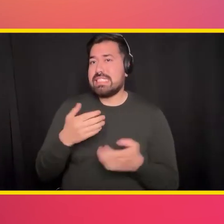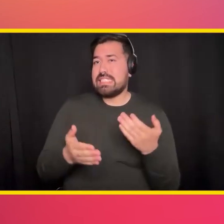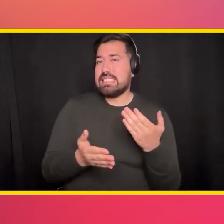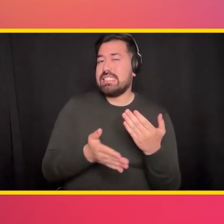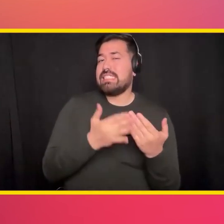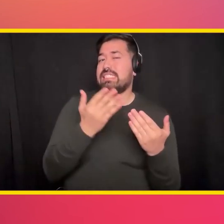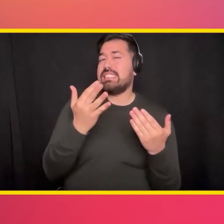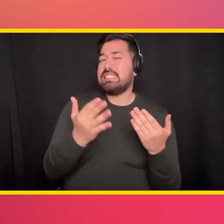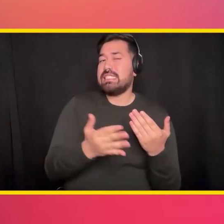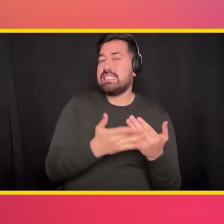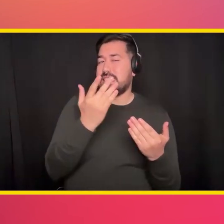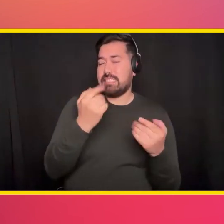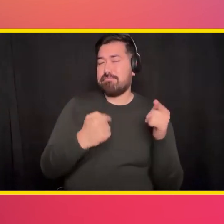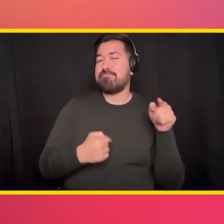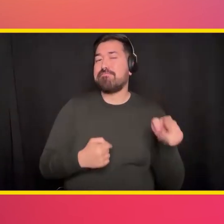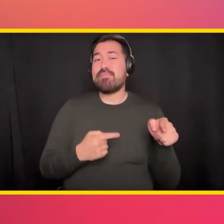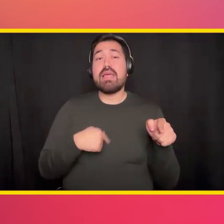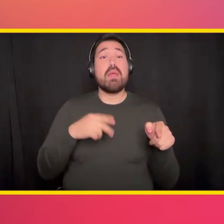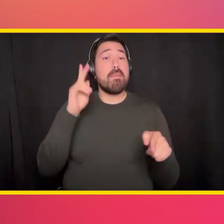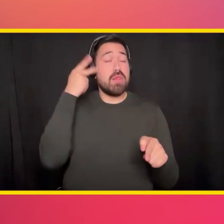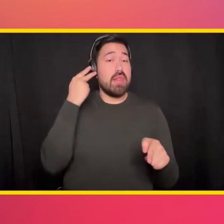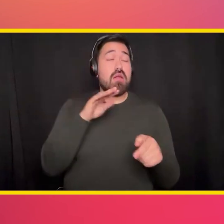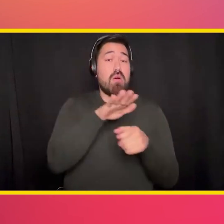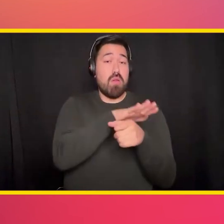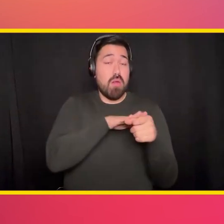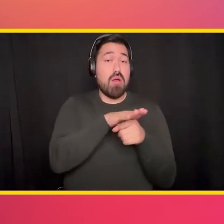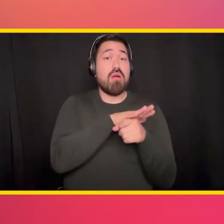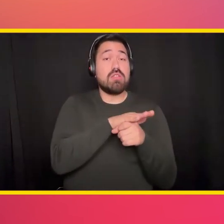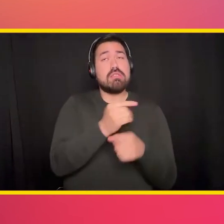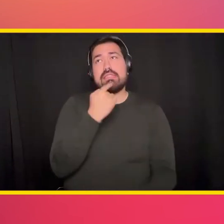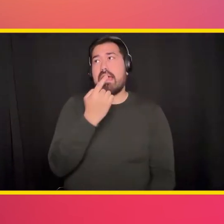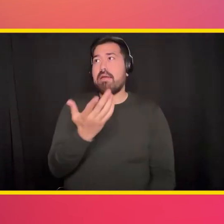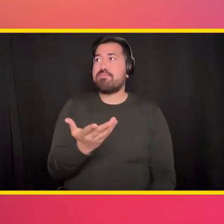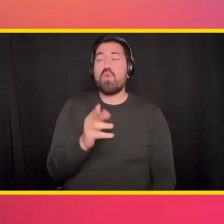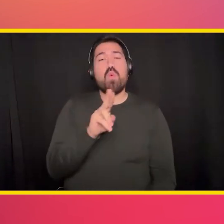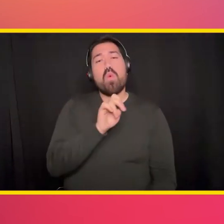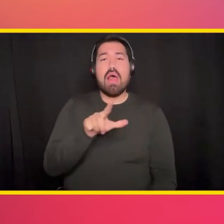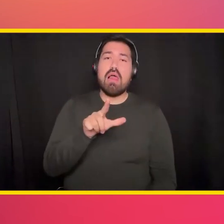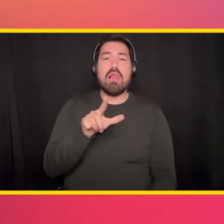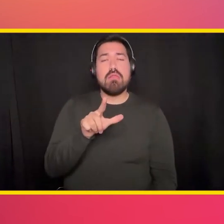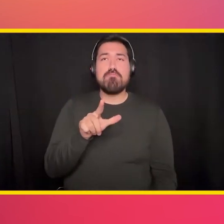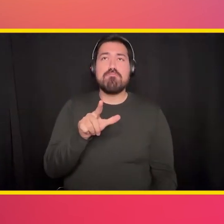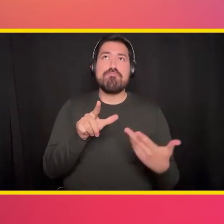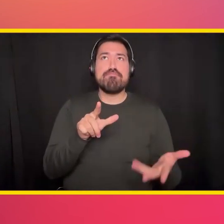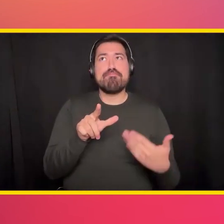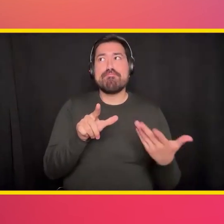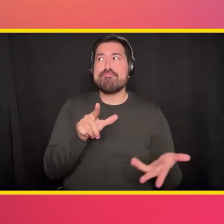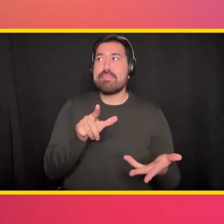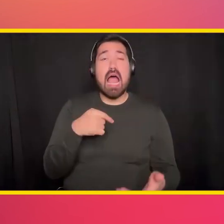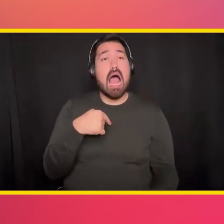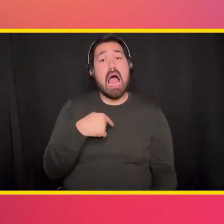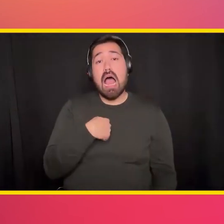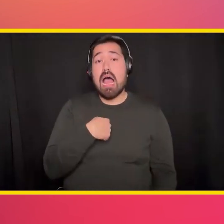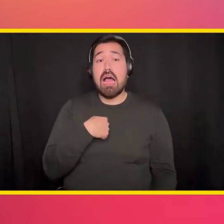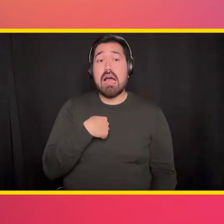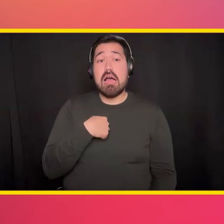within the political sphere within the United States of America for me to say, well, I subscribe to